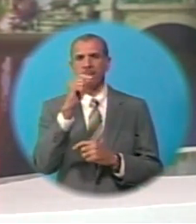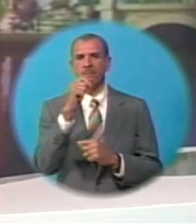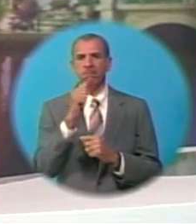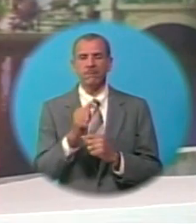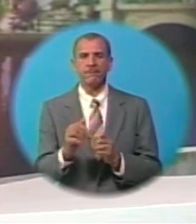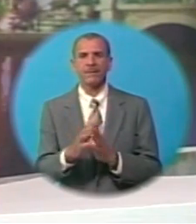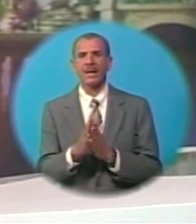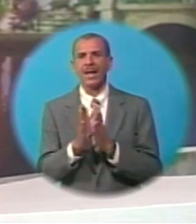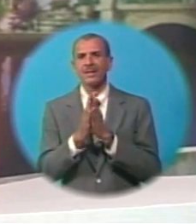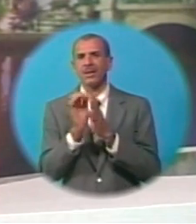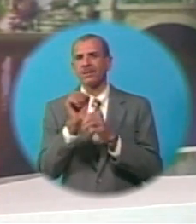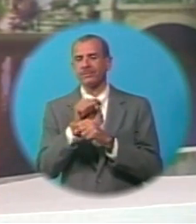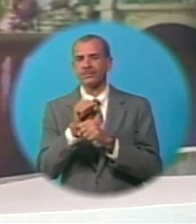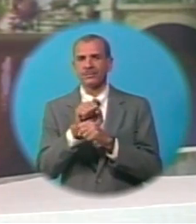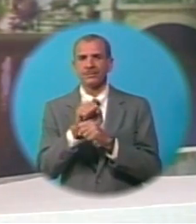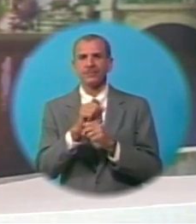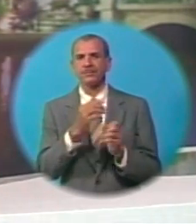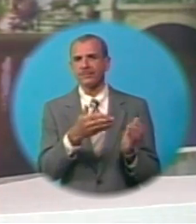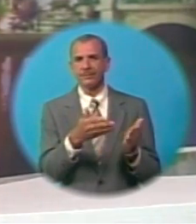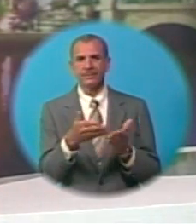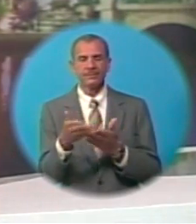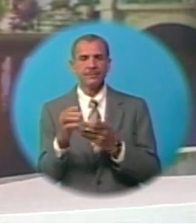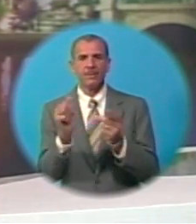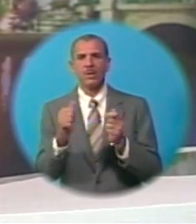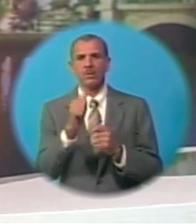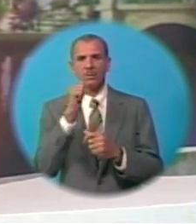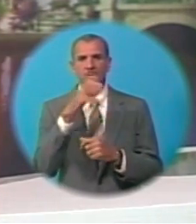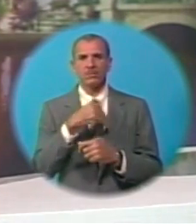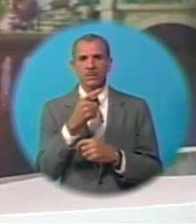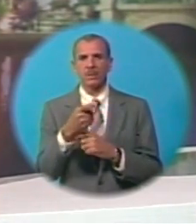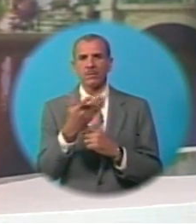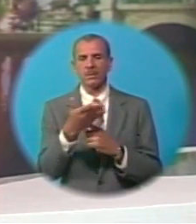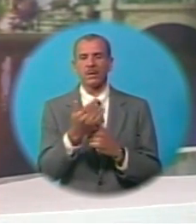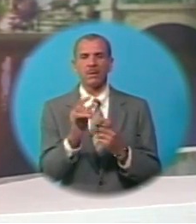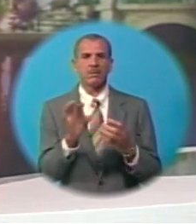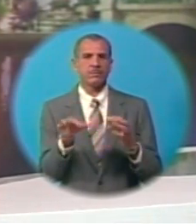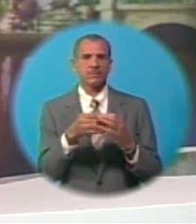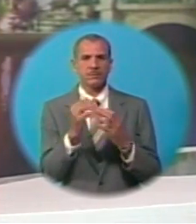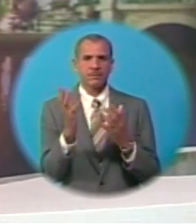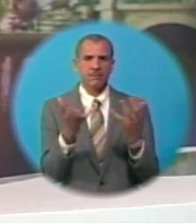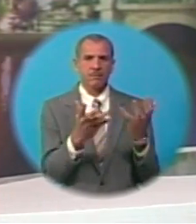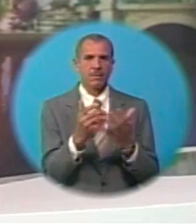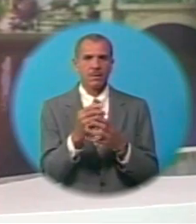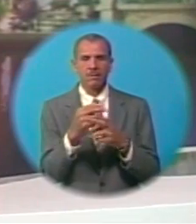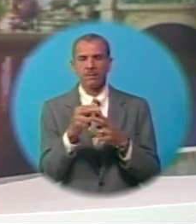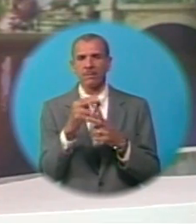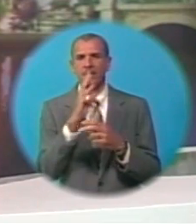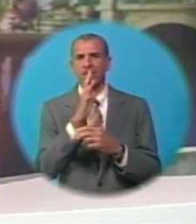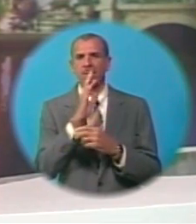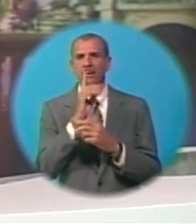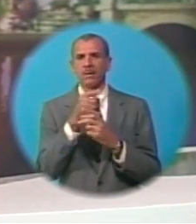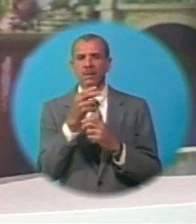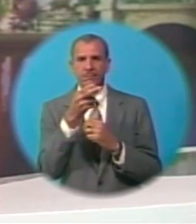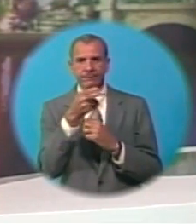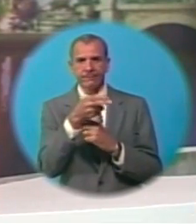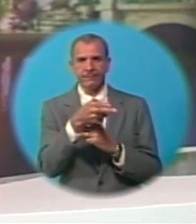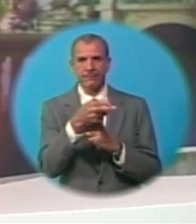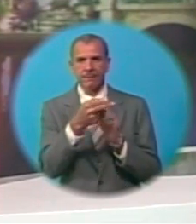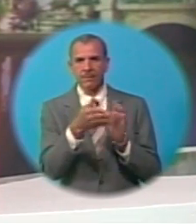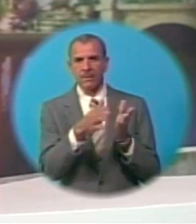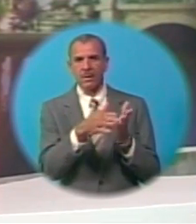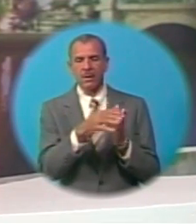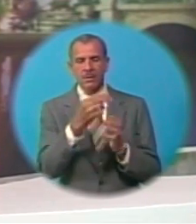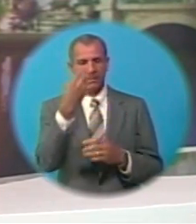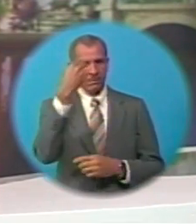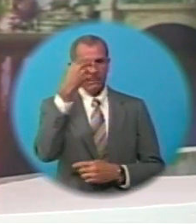his co-workers to take him to the location where the woman was posted and engaged her in a brief conversation before shooting her. He then